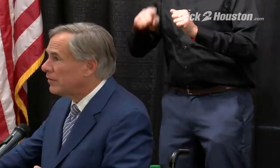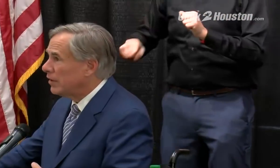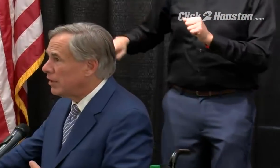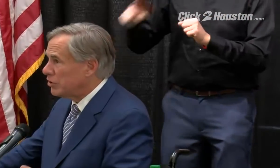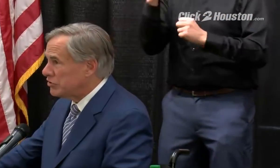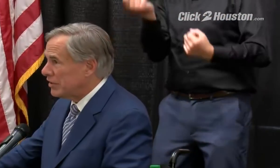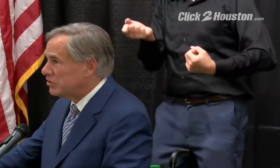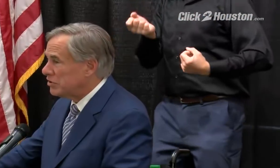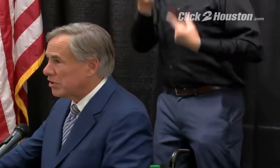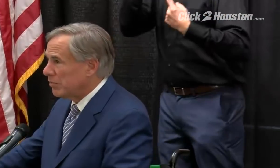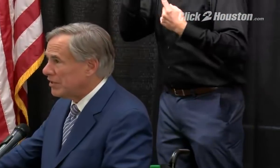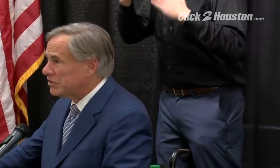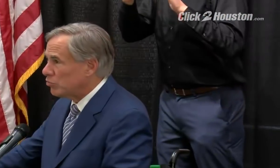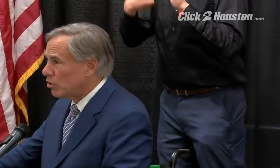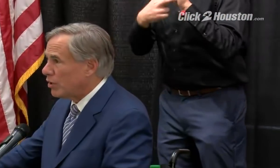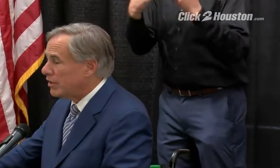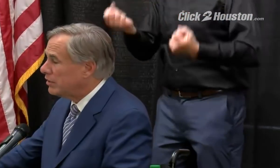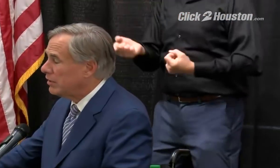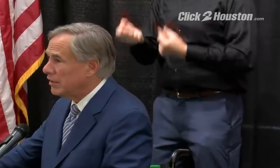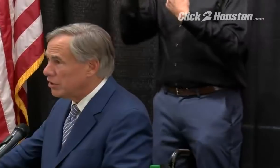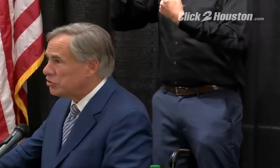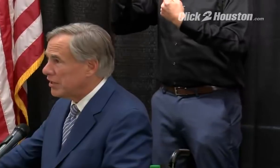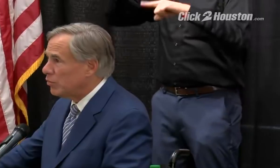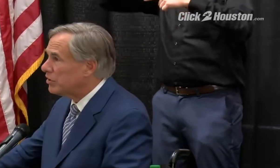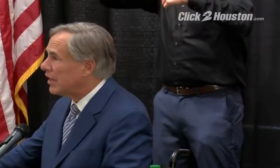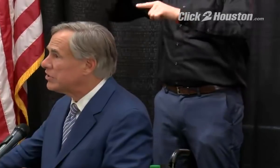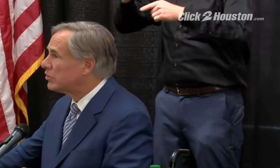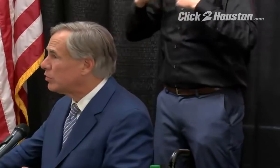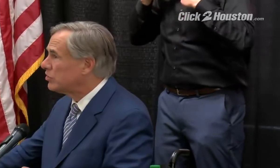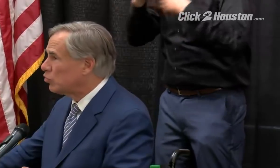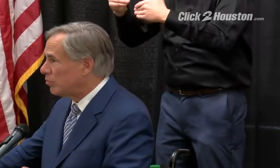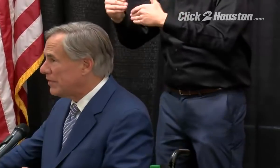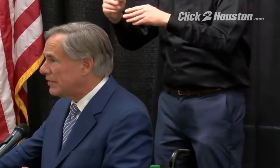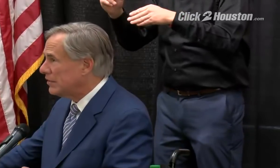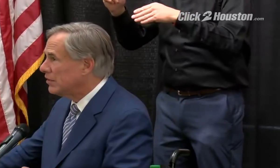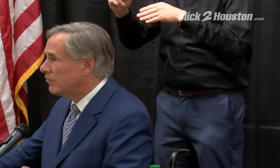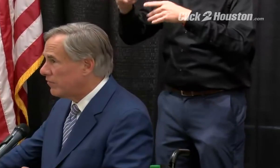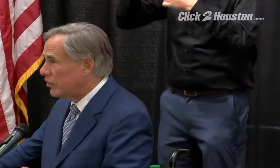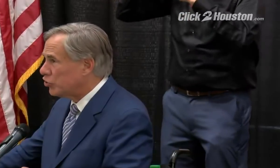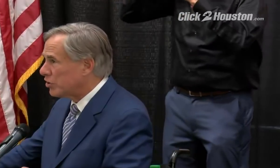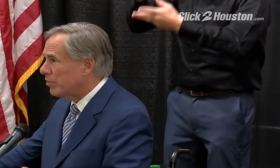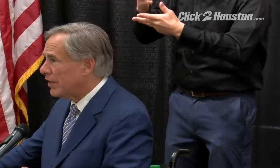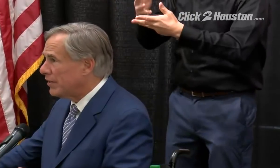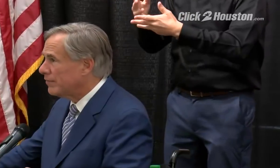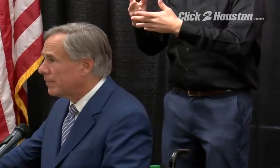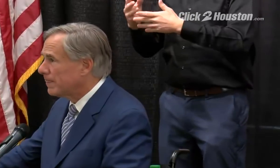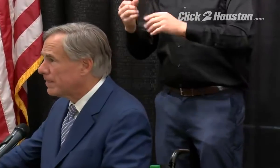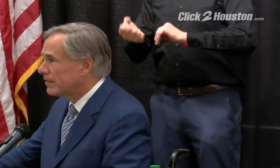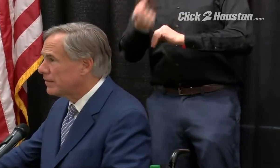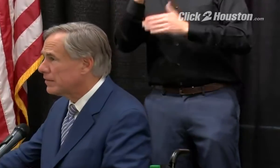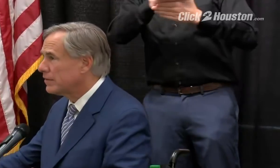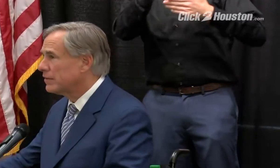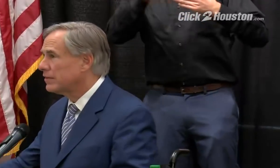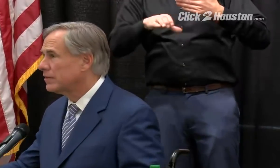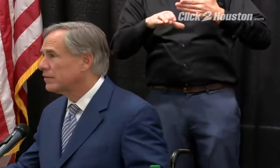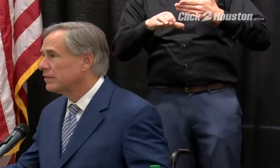are, understands the compliance that's required, and understand what the consequences will be for failure to comply.